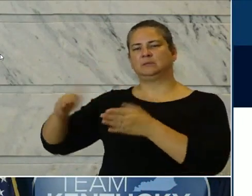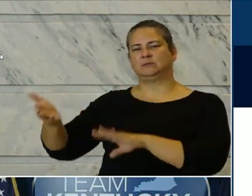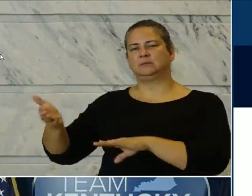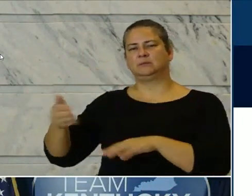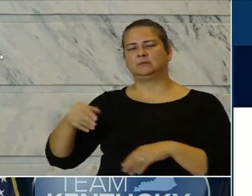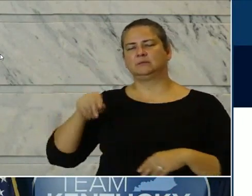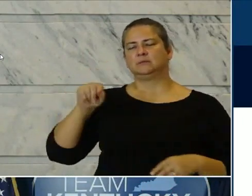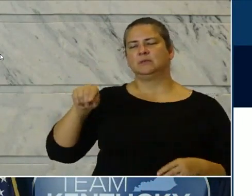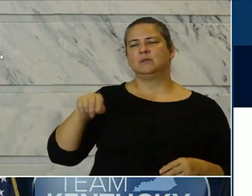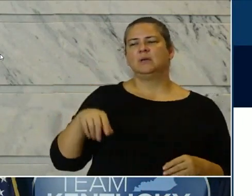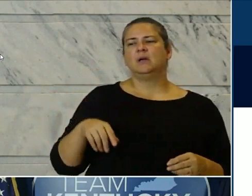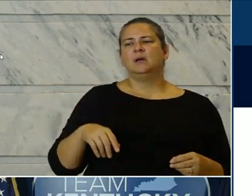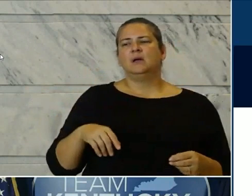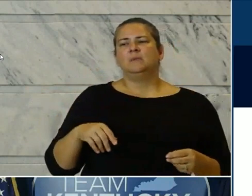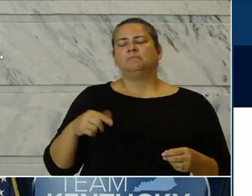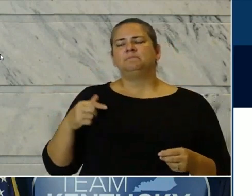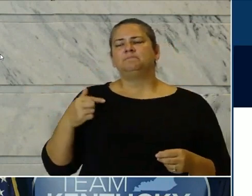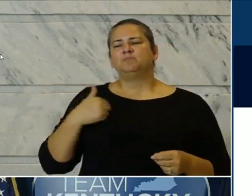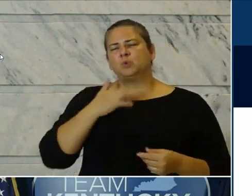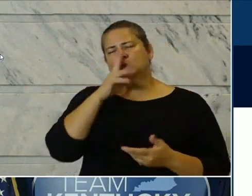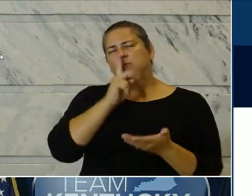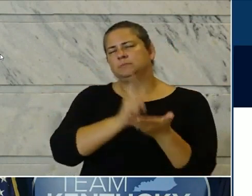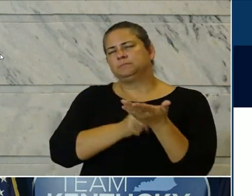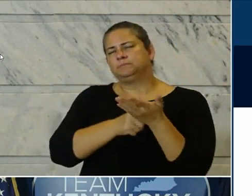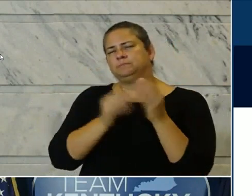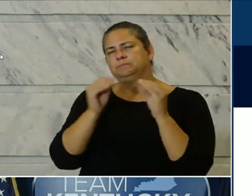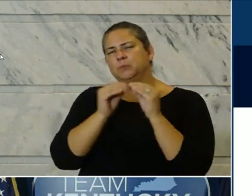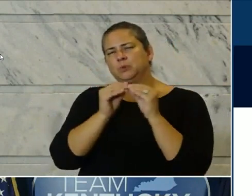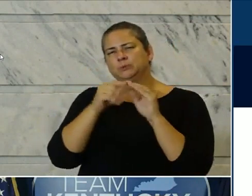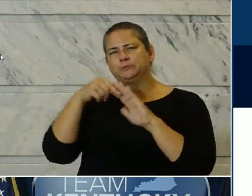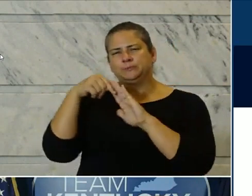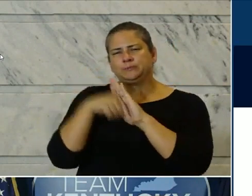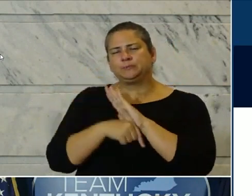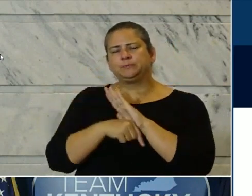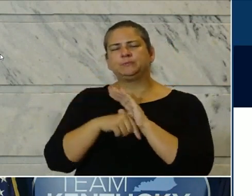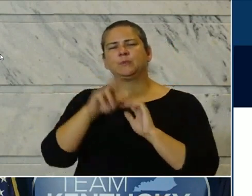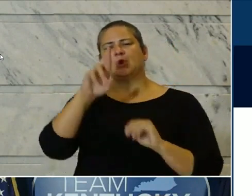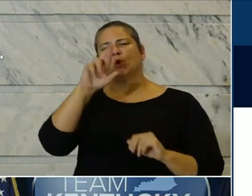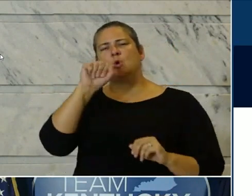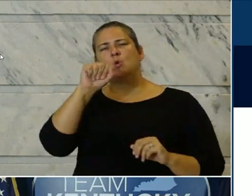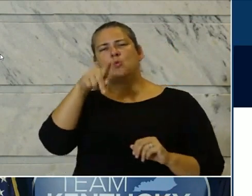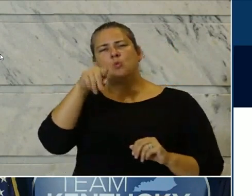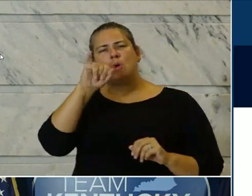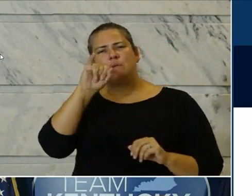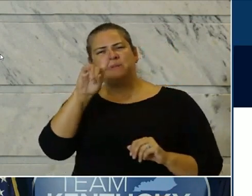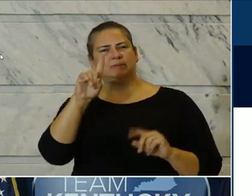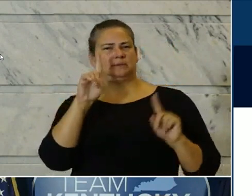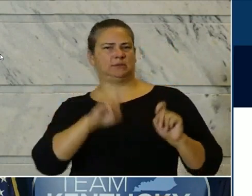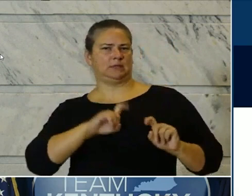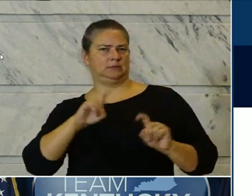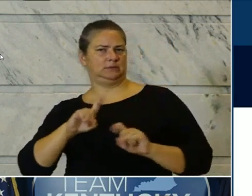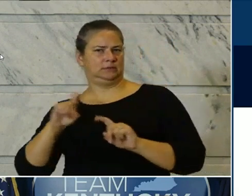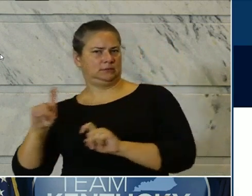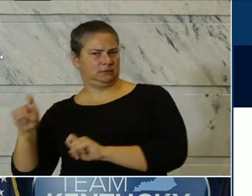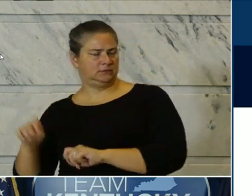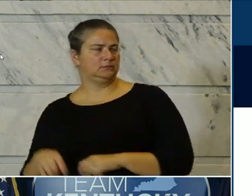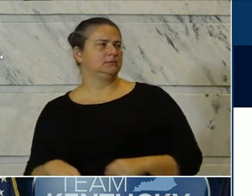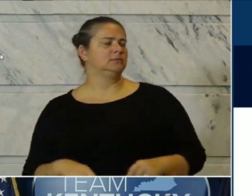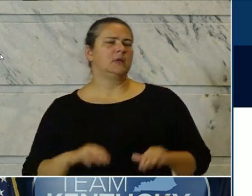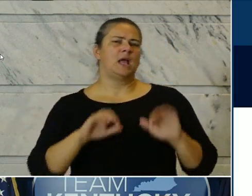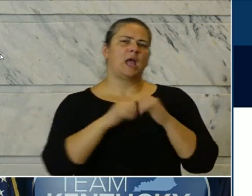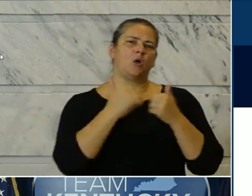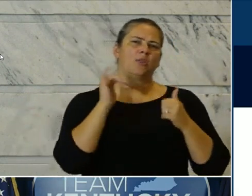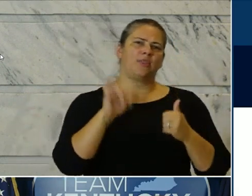facility. We'll be talking in the near future about new rapid testing, how that is being deployed in these